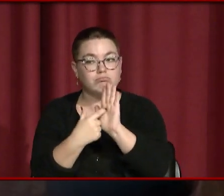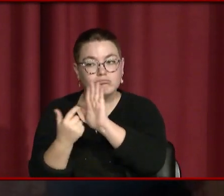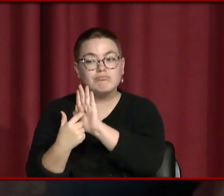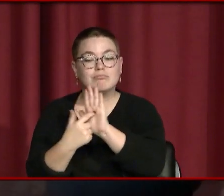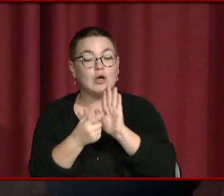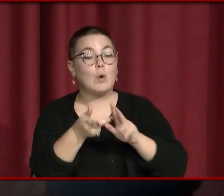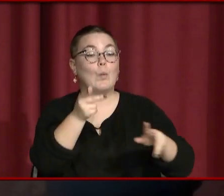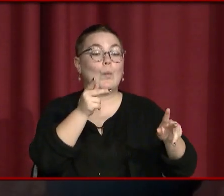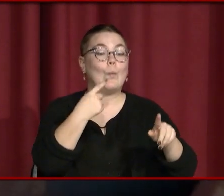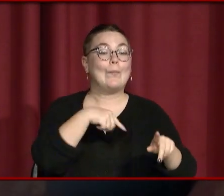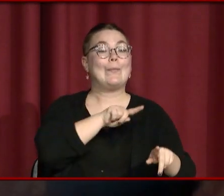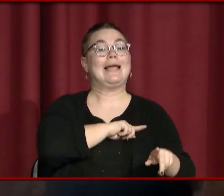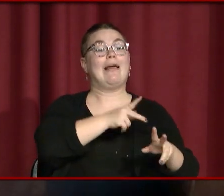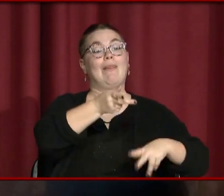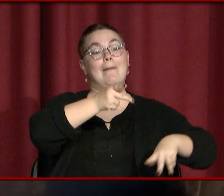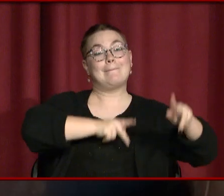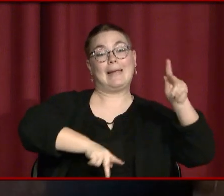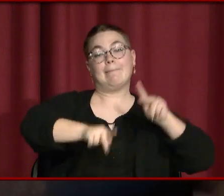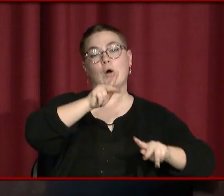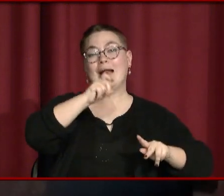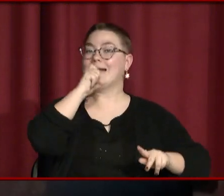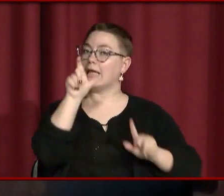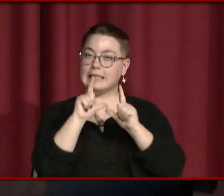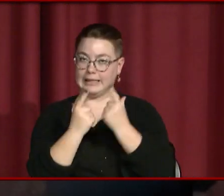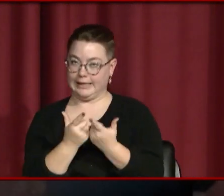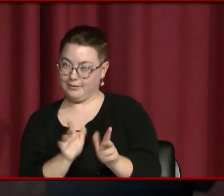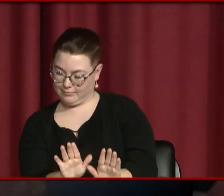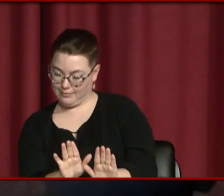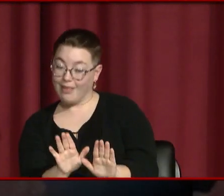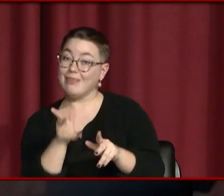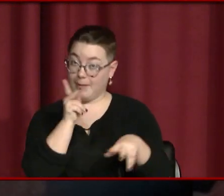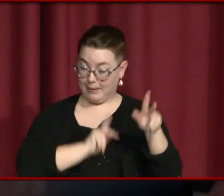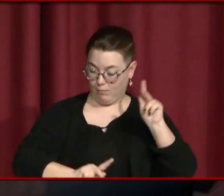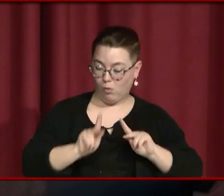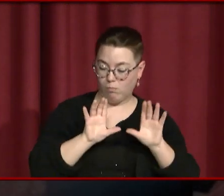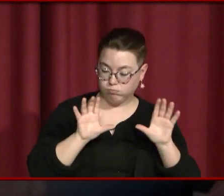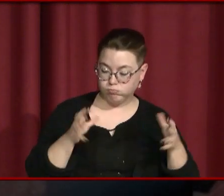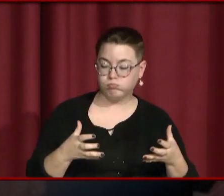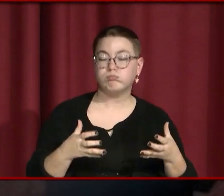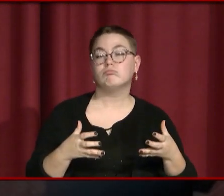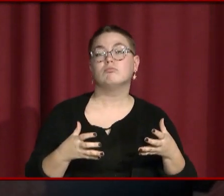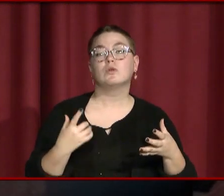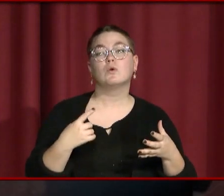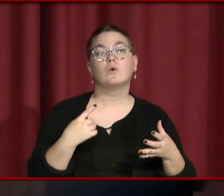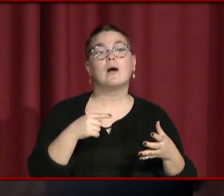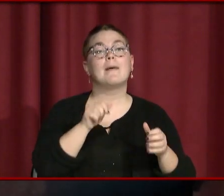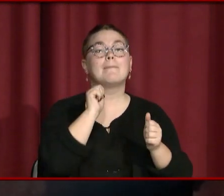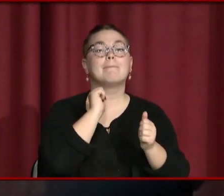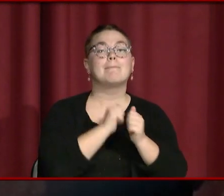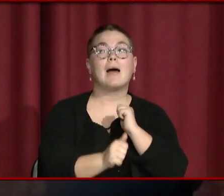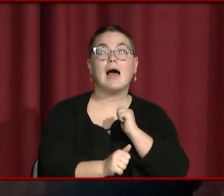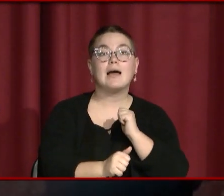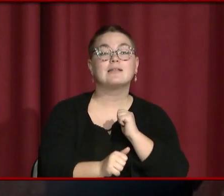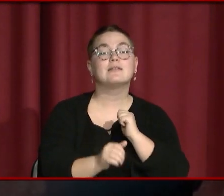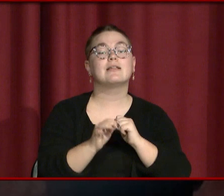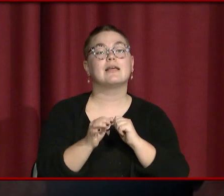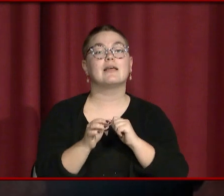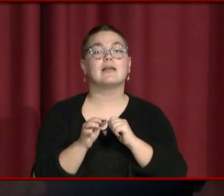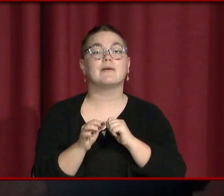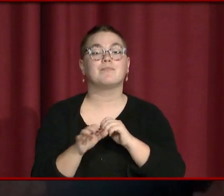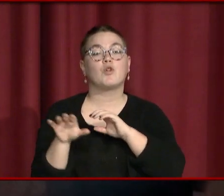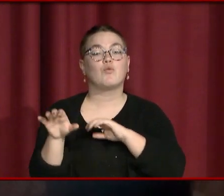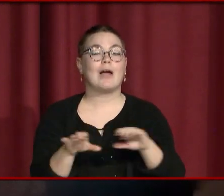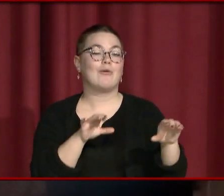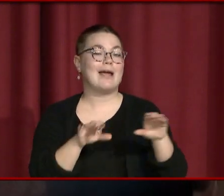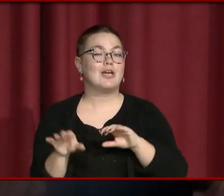not necessarily the league, also passed the recreational marijuana policy